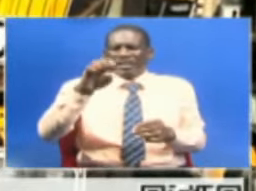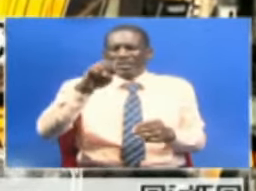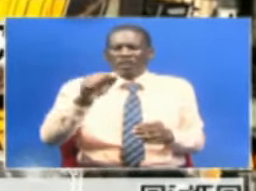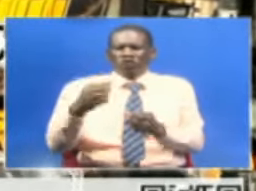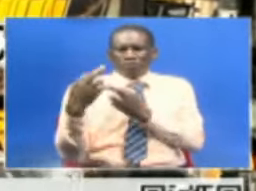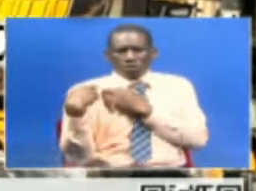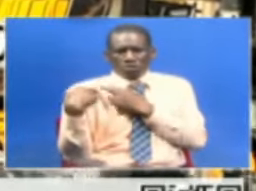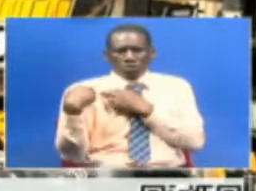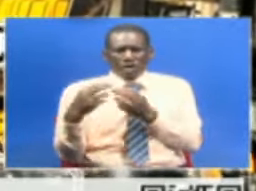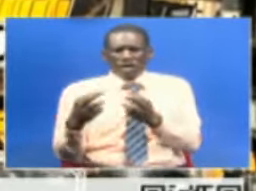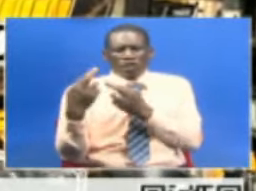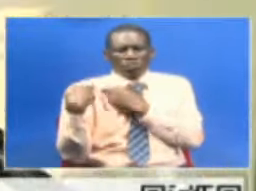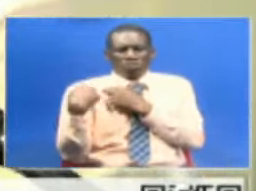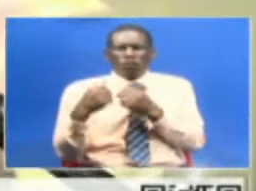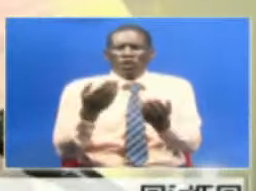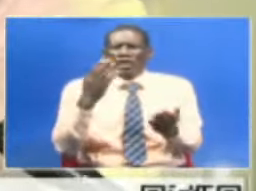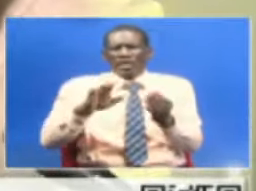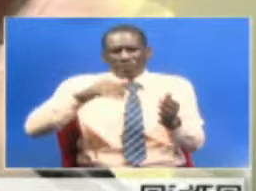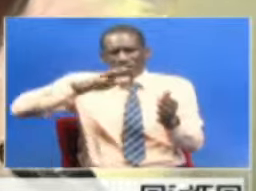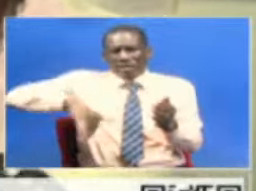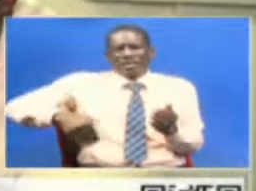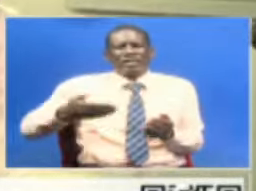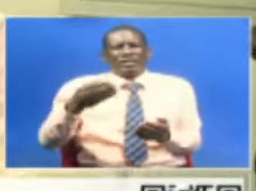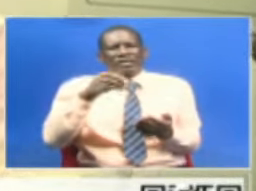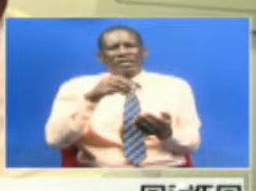accountable for any further delay.